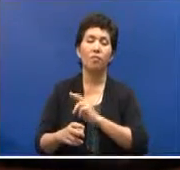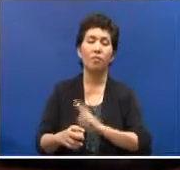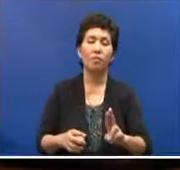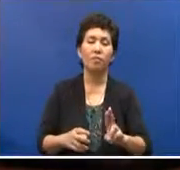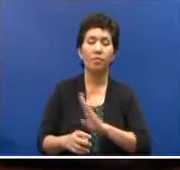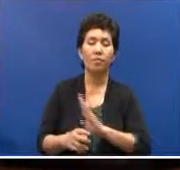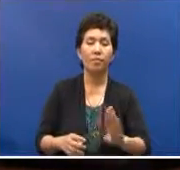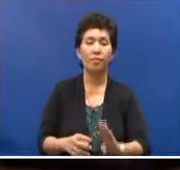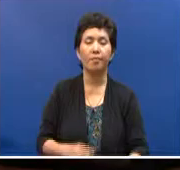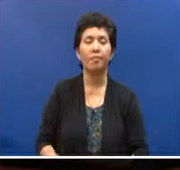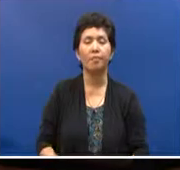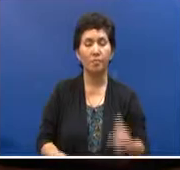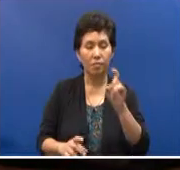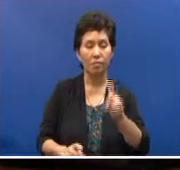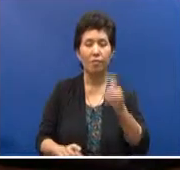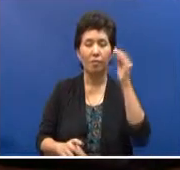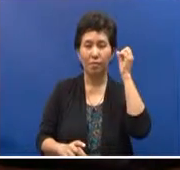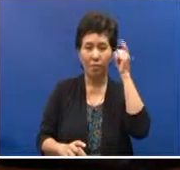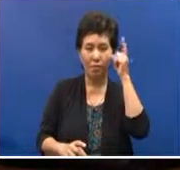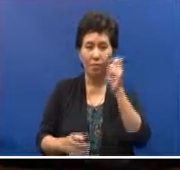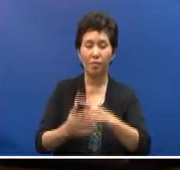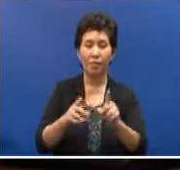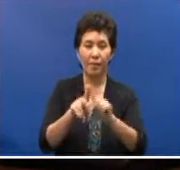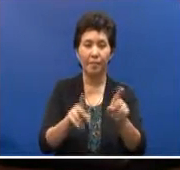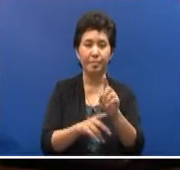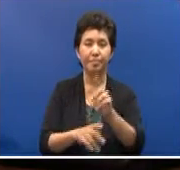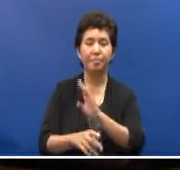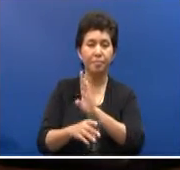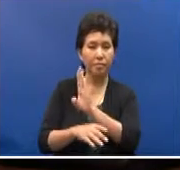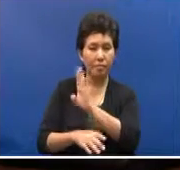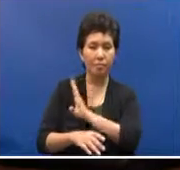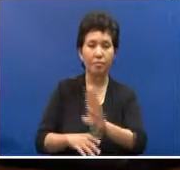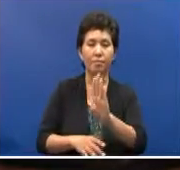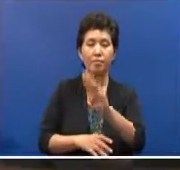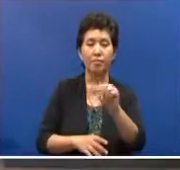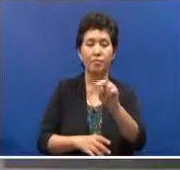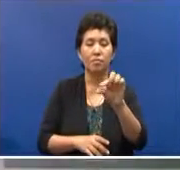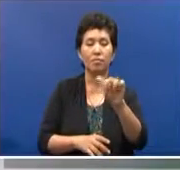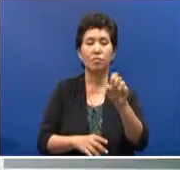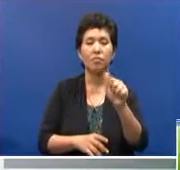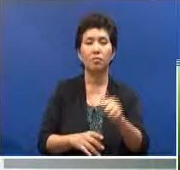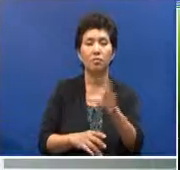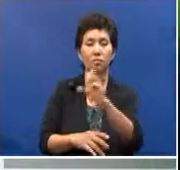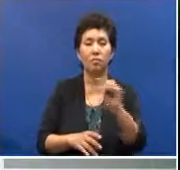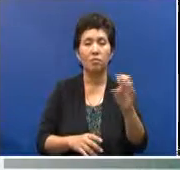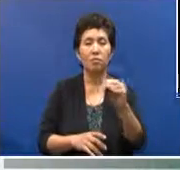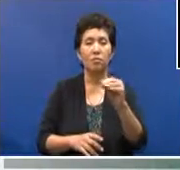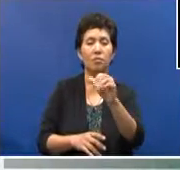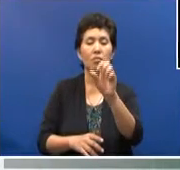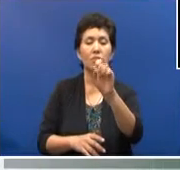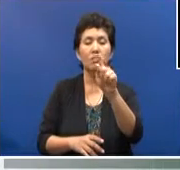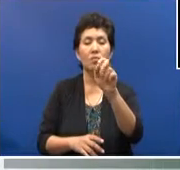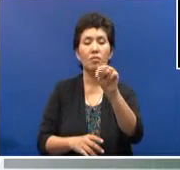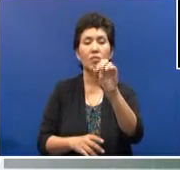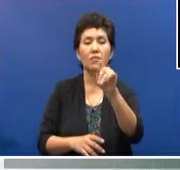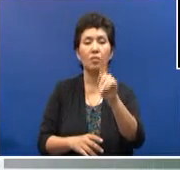Okay, so you have to understand what is the difference between race and also the ethnic. Okay, race is a concept characterized